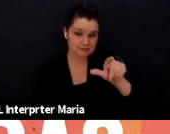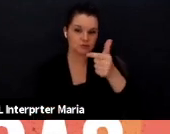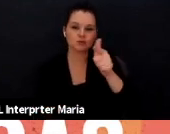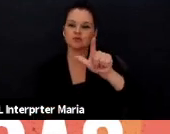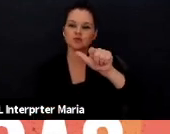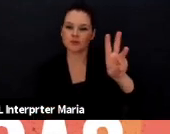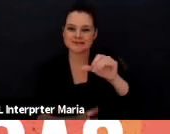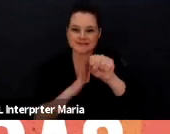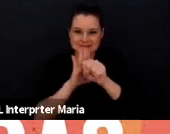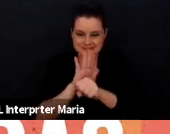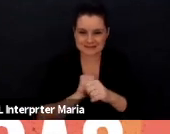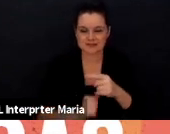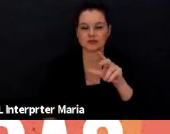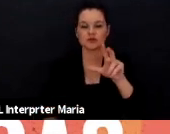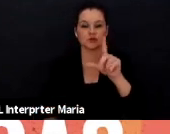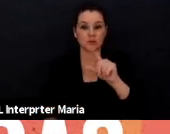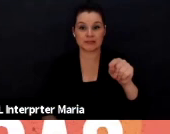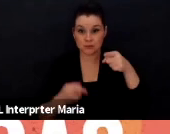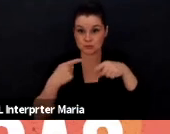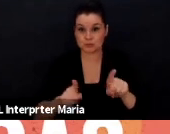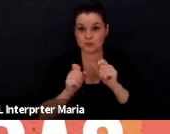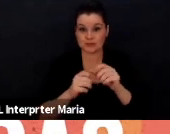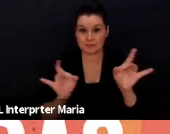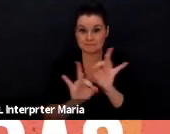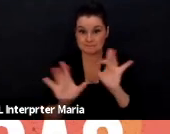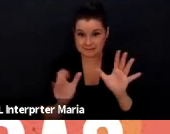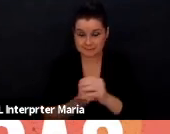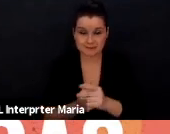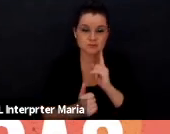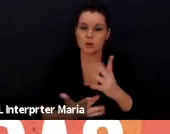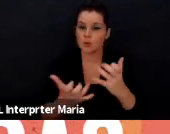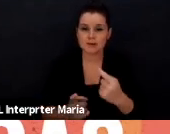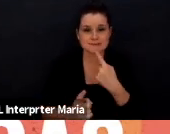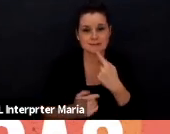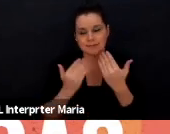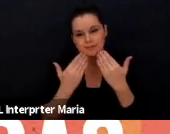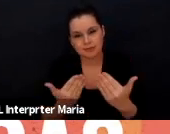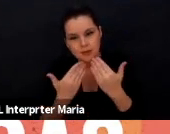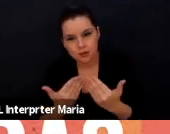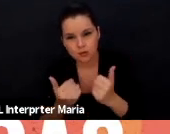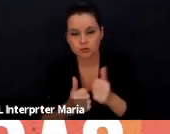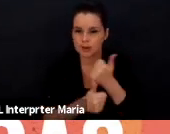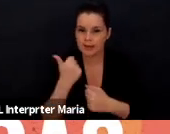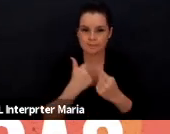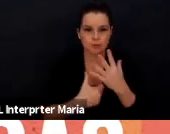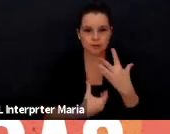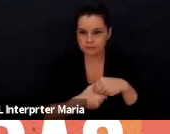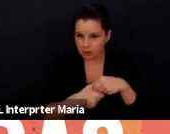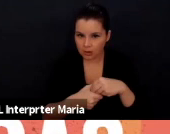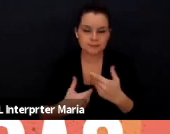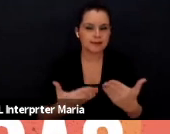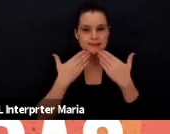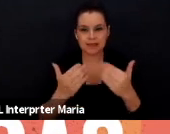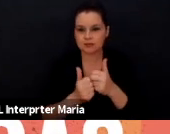in 2020 during the pandemic. So want to say again, thank you to everyone involved. Thank you